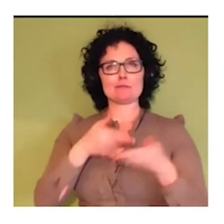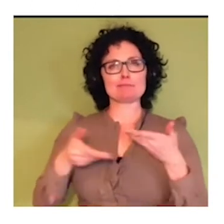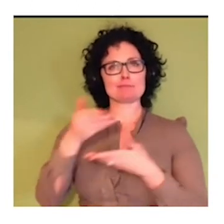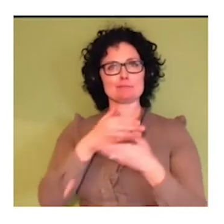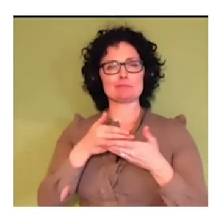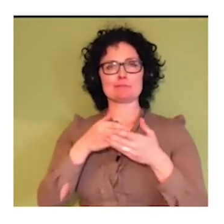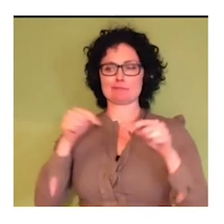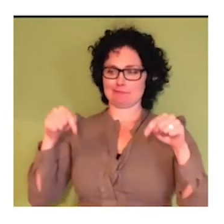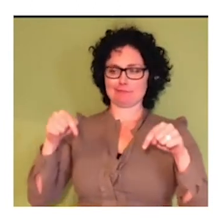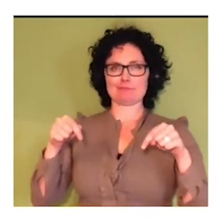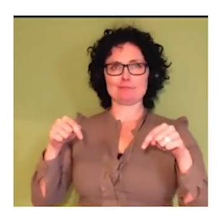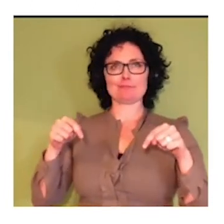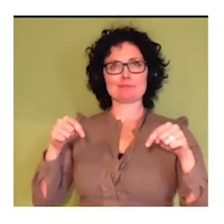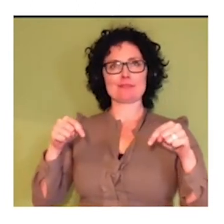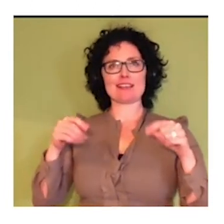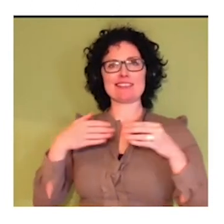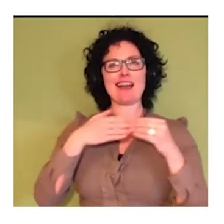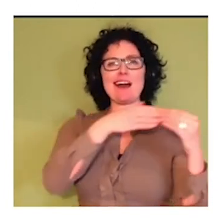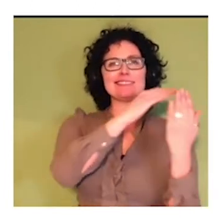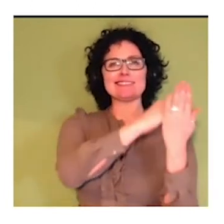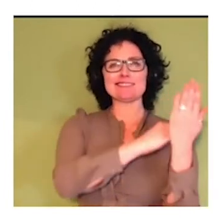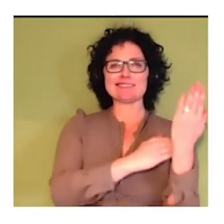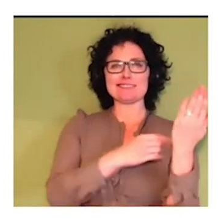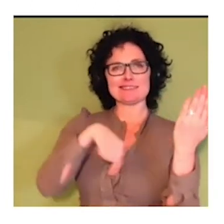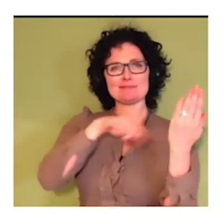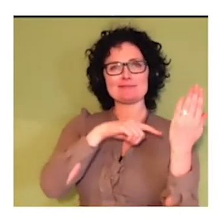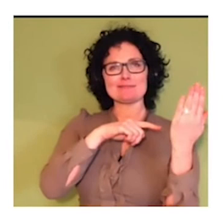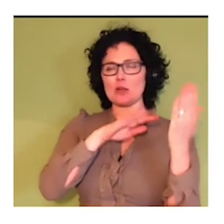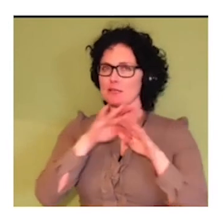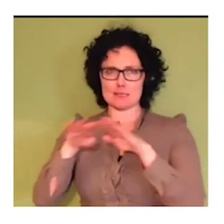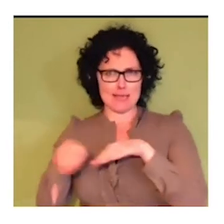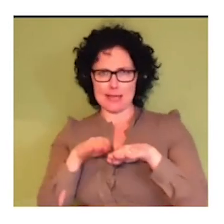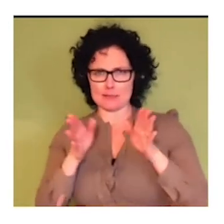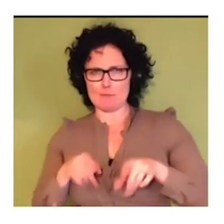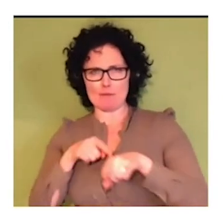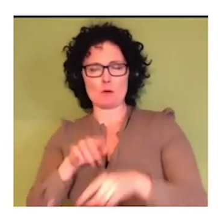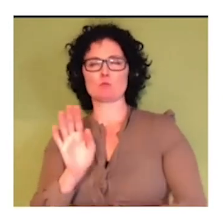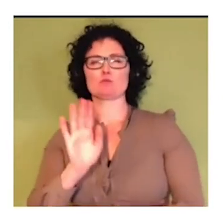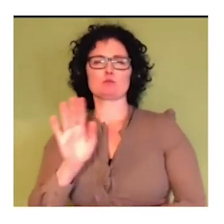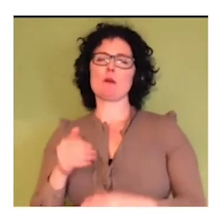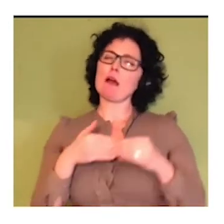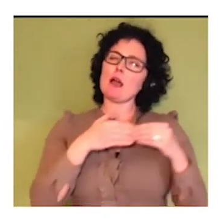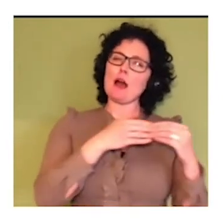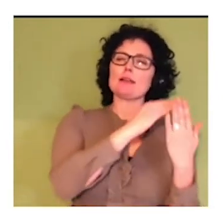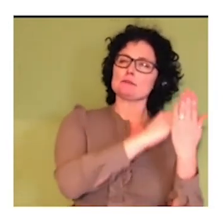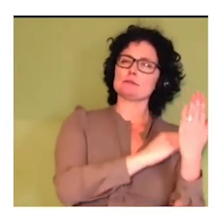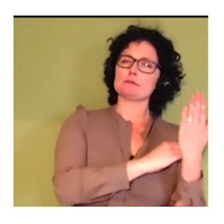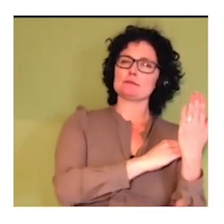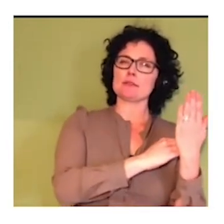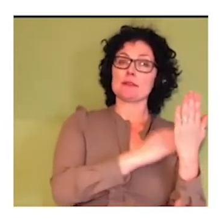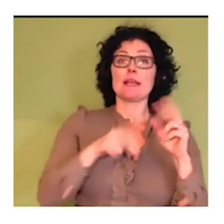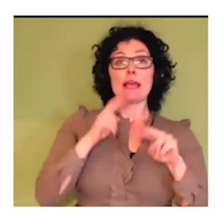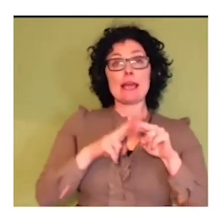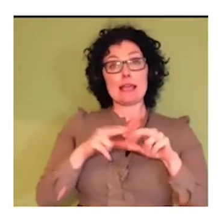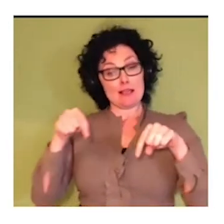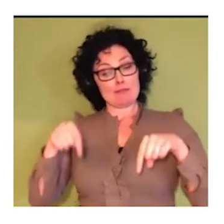as guidance rather than standards. If you're doing this kind of